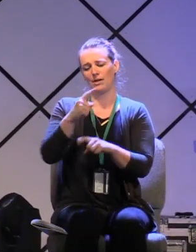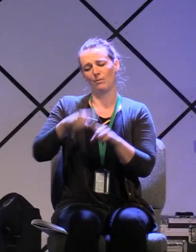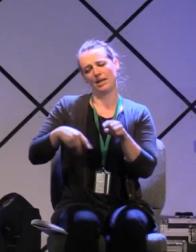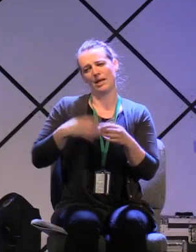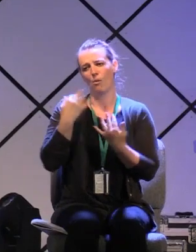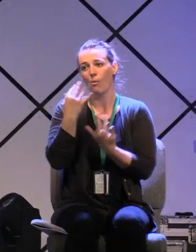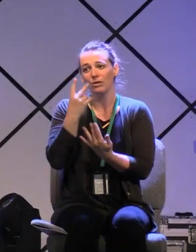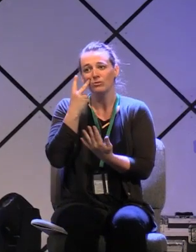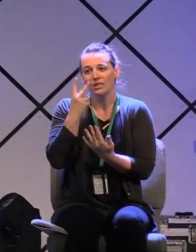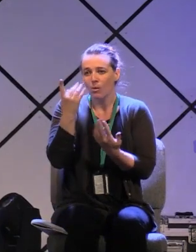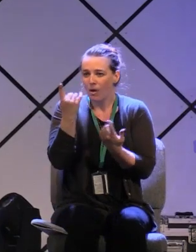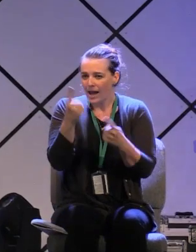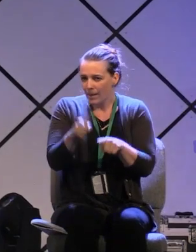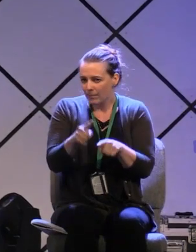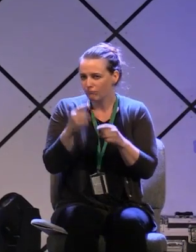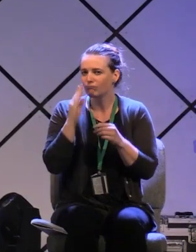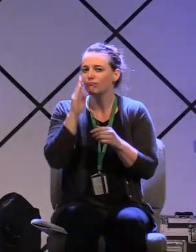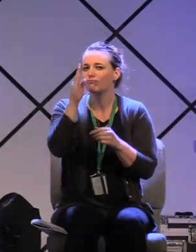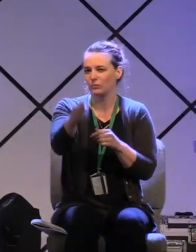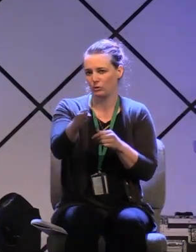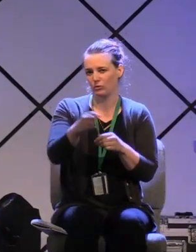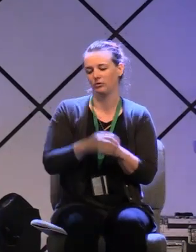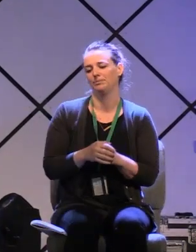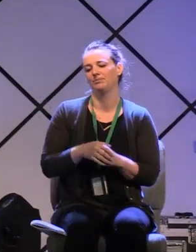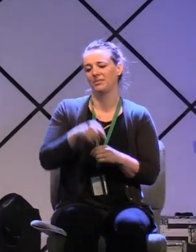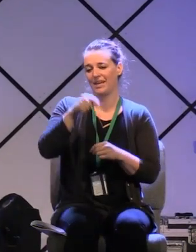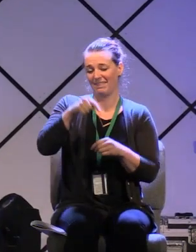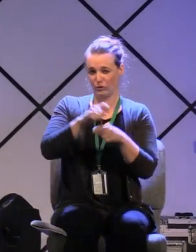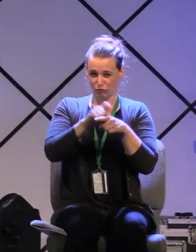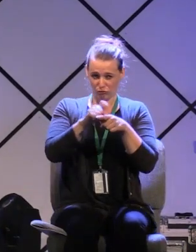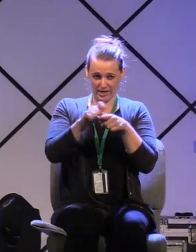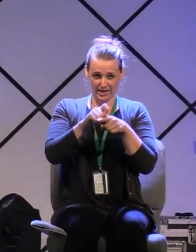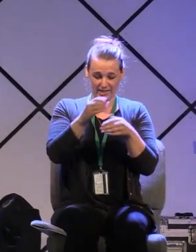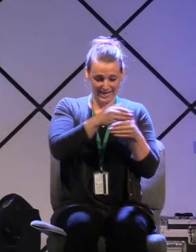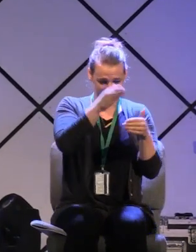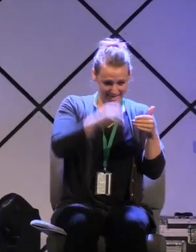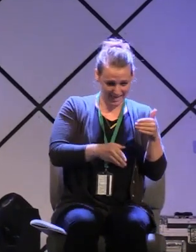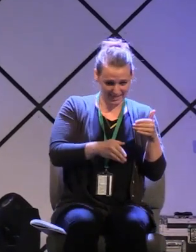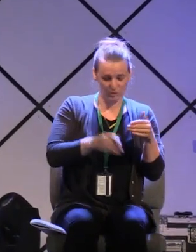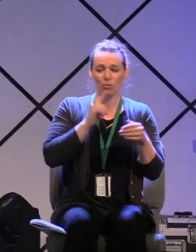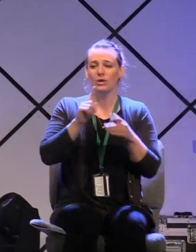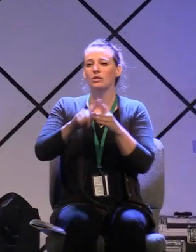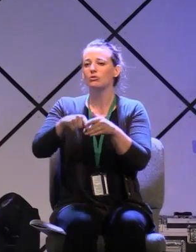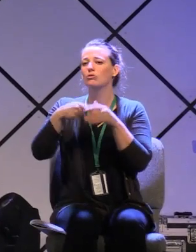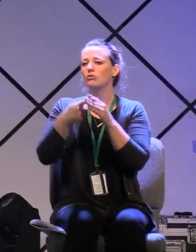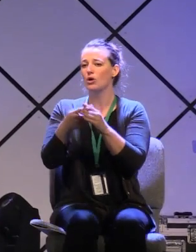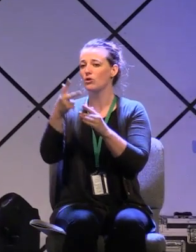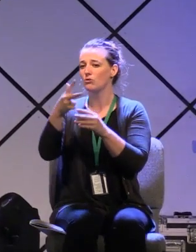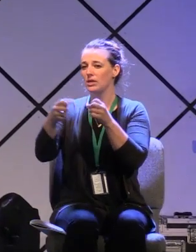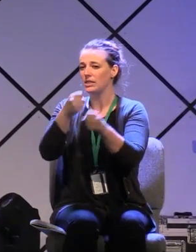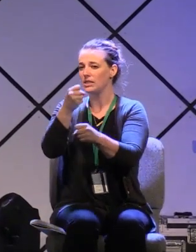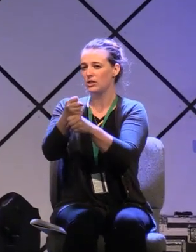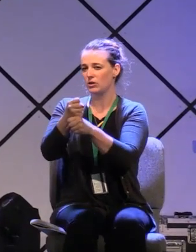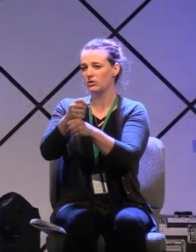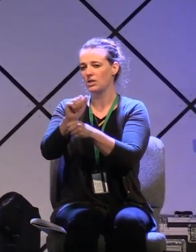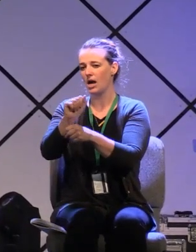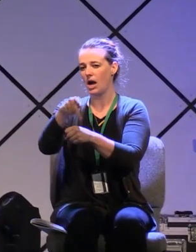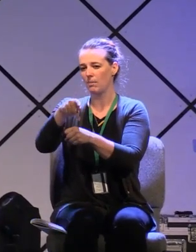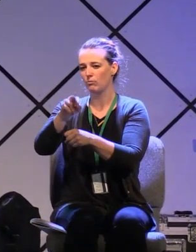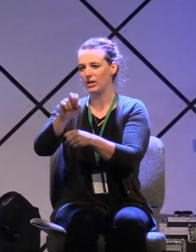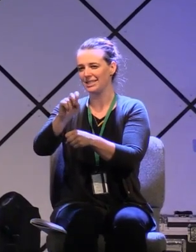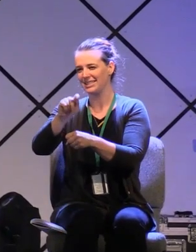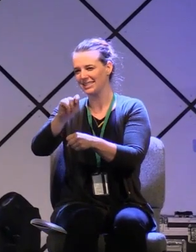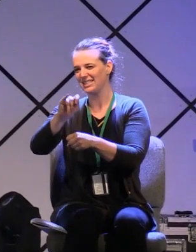future holds for them. The end of this apprentice course also marks the beginning of the rest of their 3-year apprenticeship.